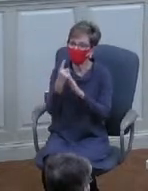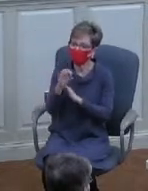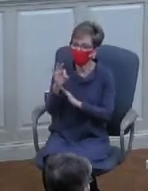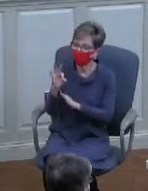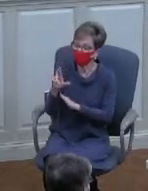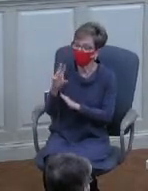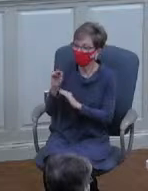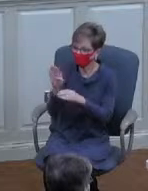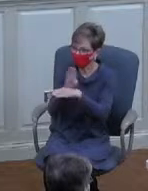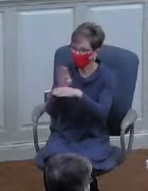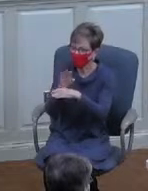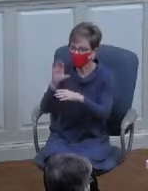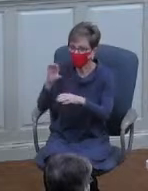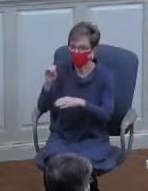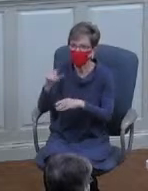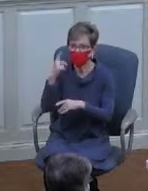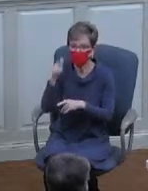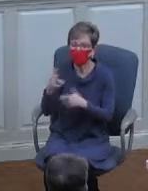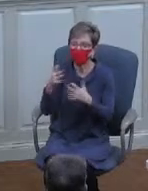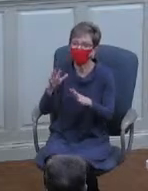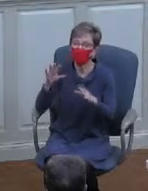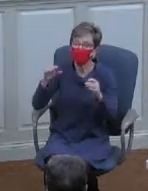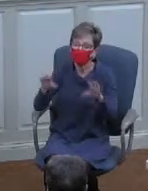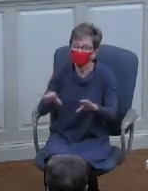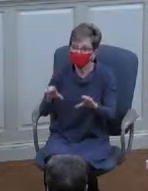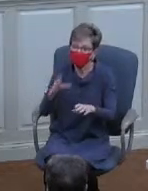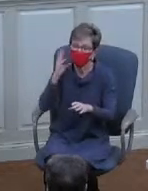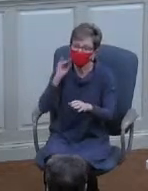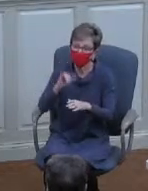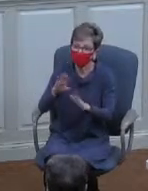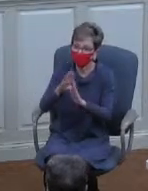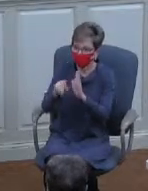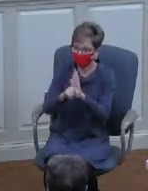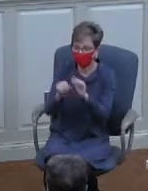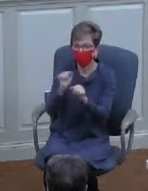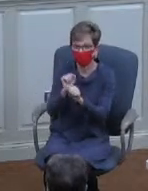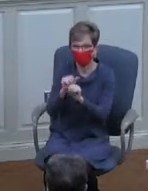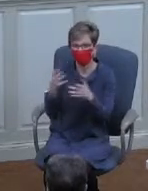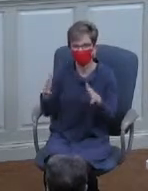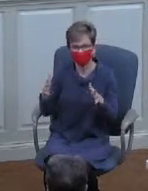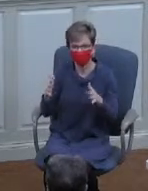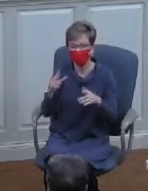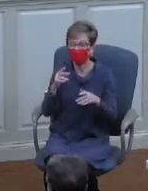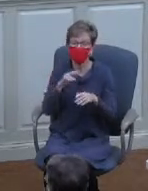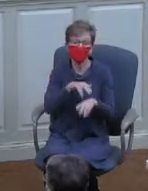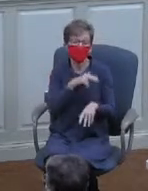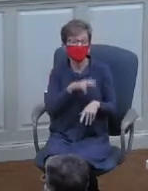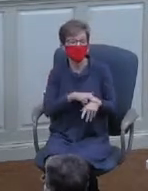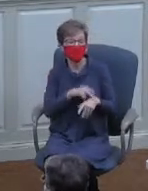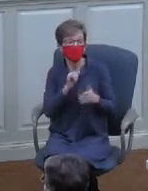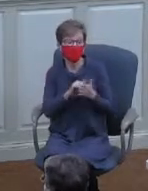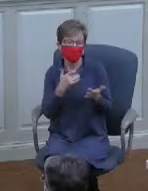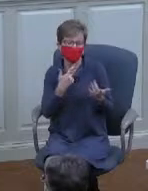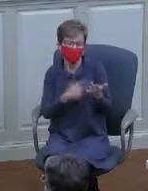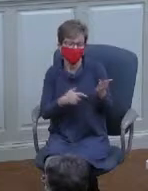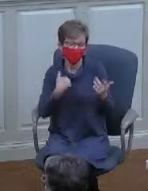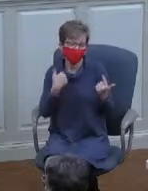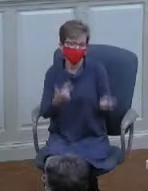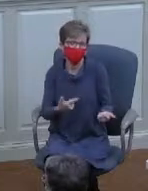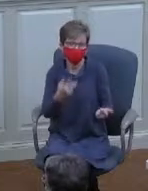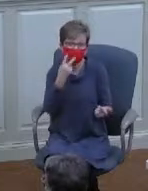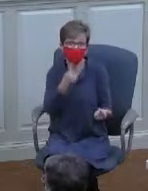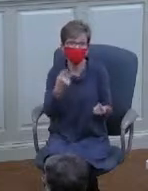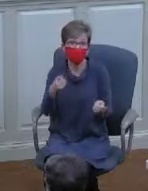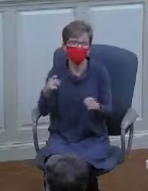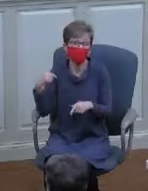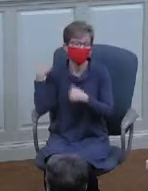is because they've done a lot of the background work already. And so typically, that's what we've seen